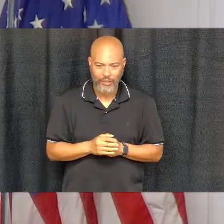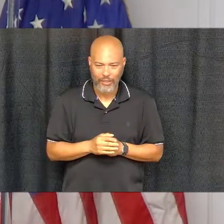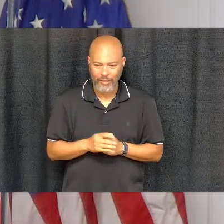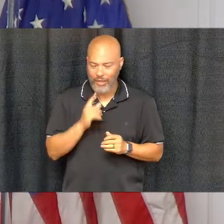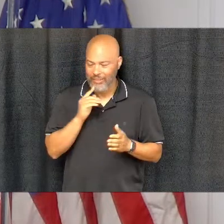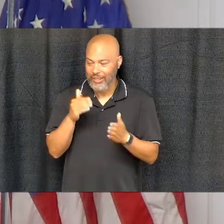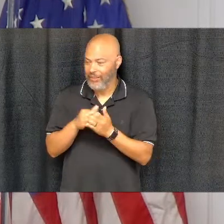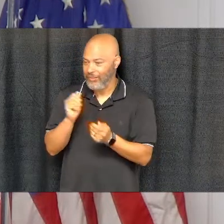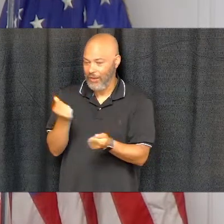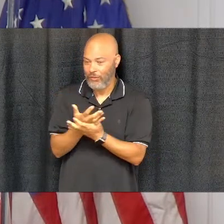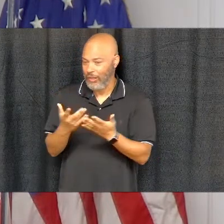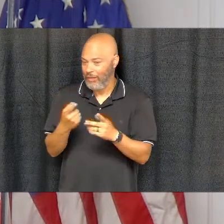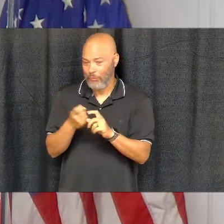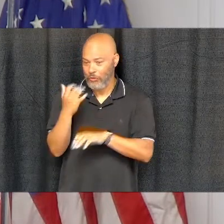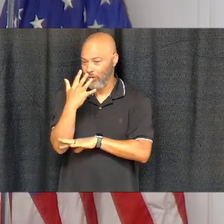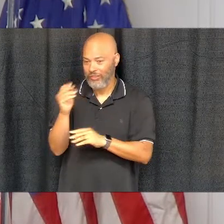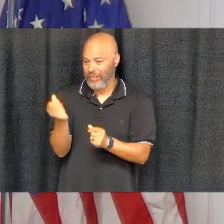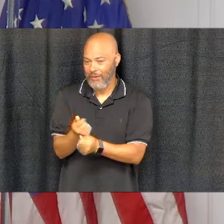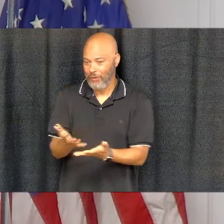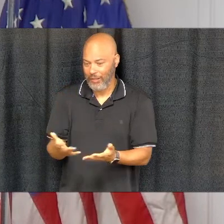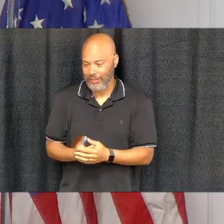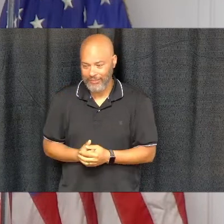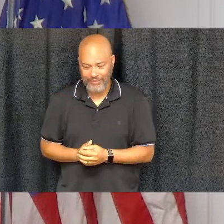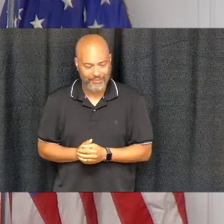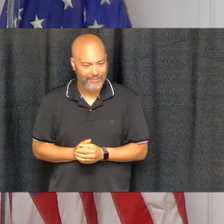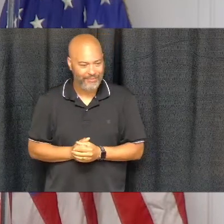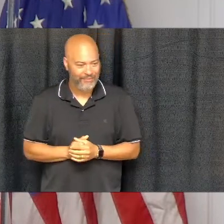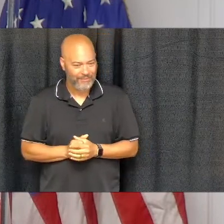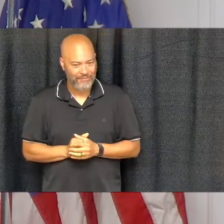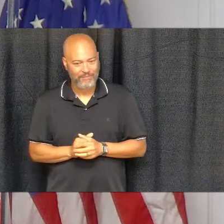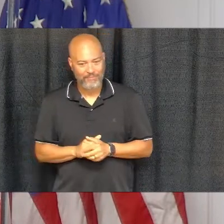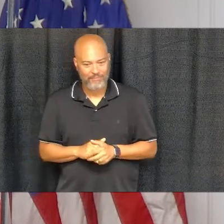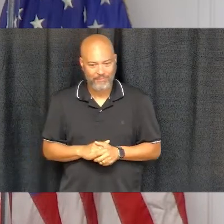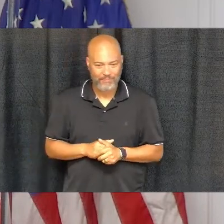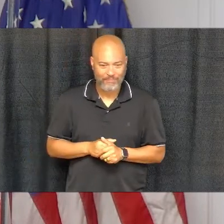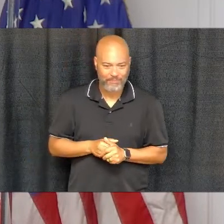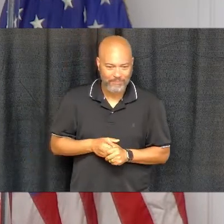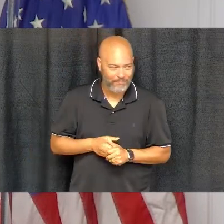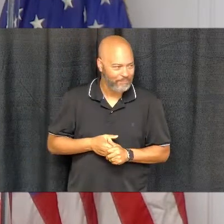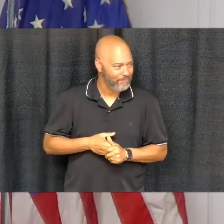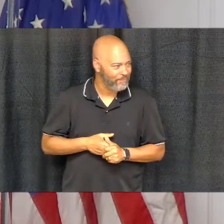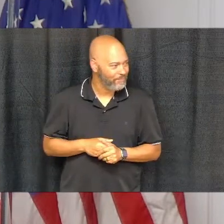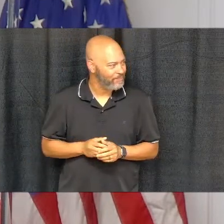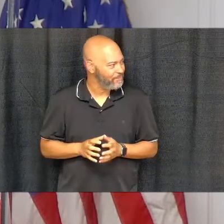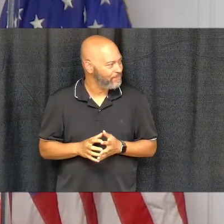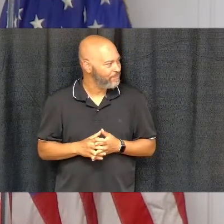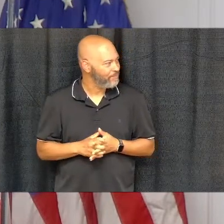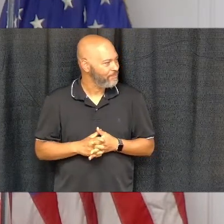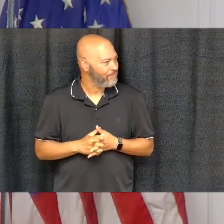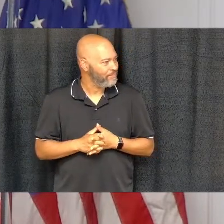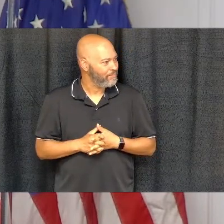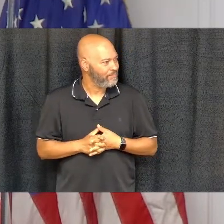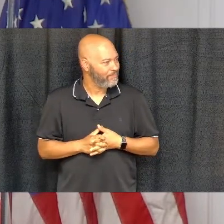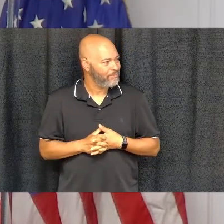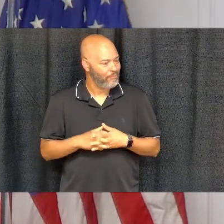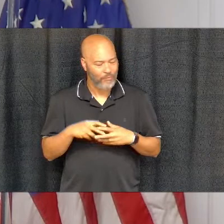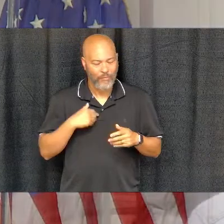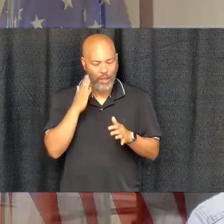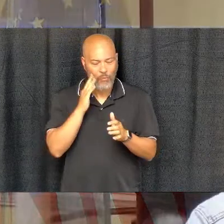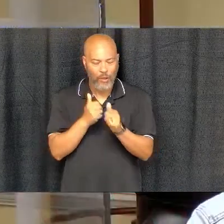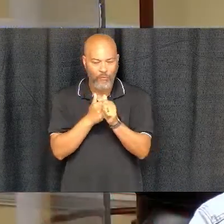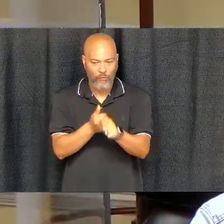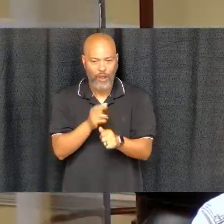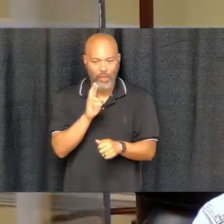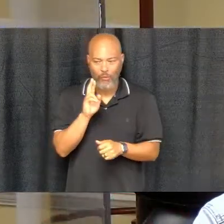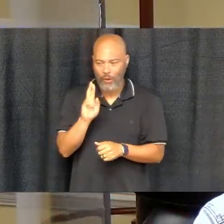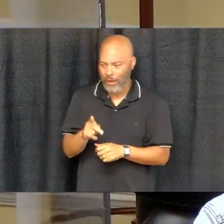Okay. Anyone else want to comment? Okay. All right. Council- So I will follow up.